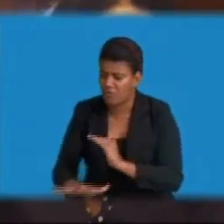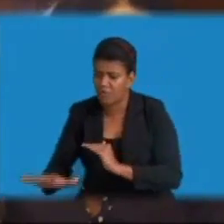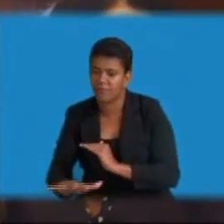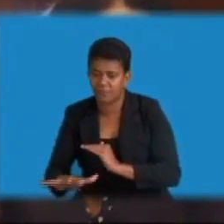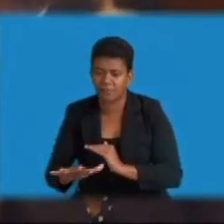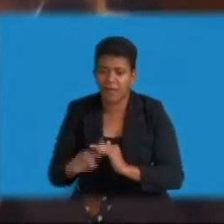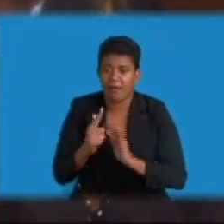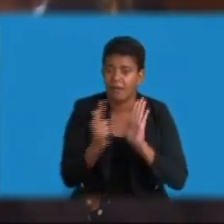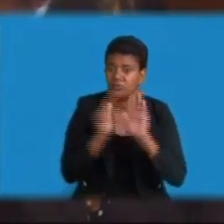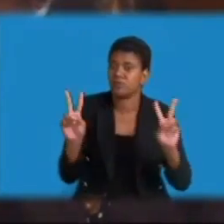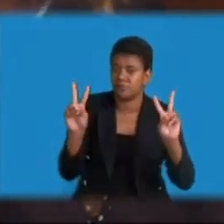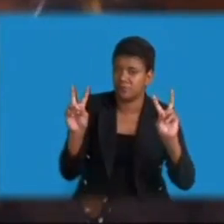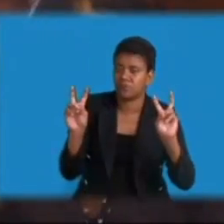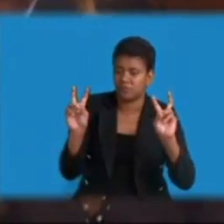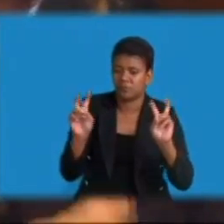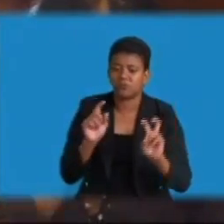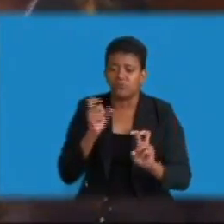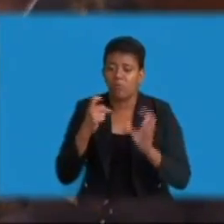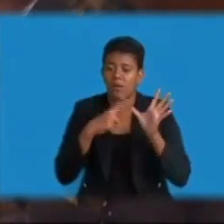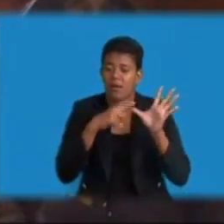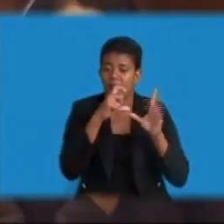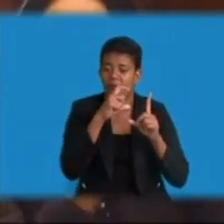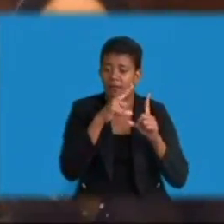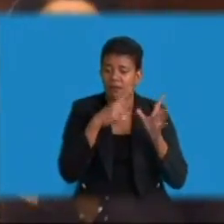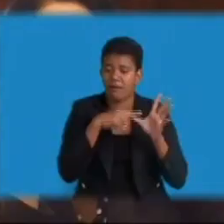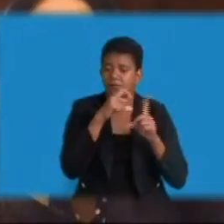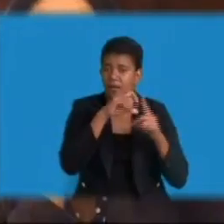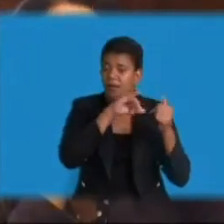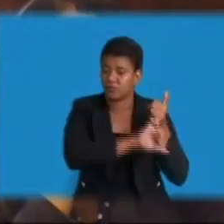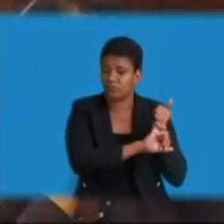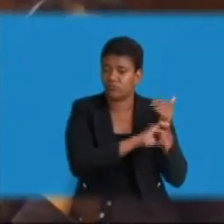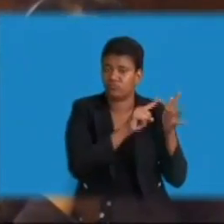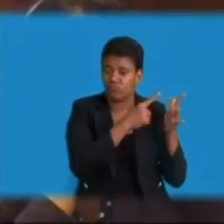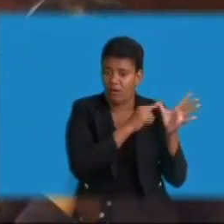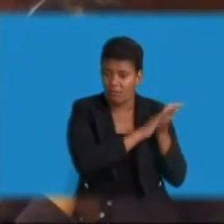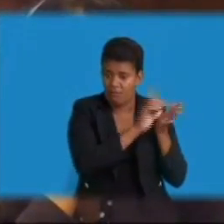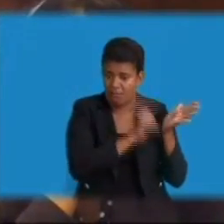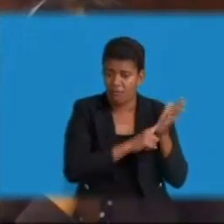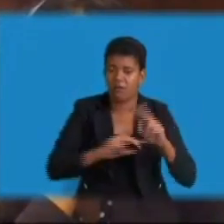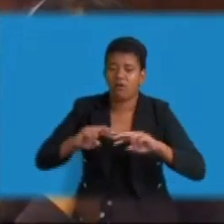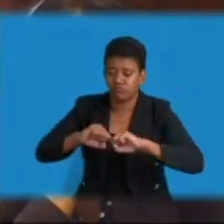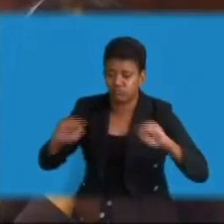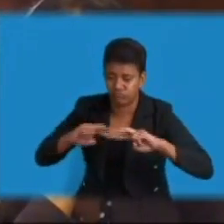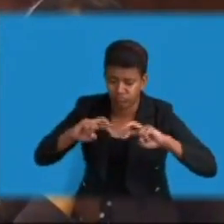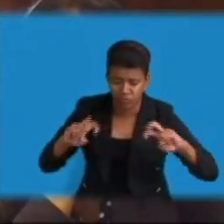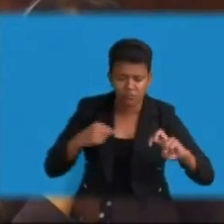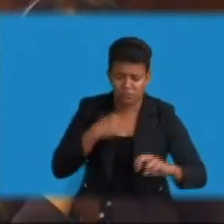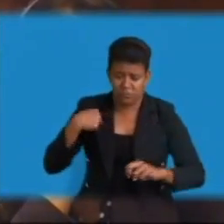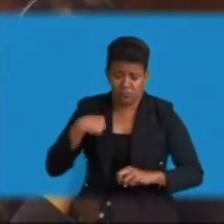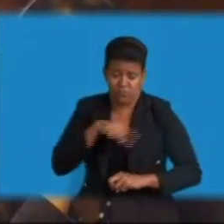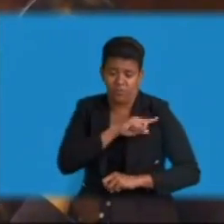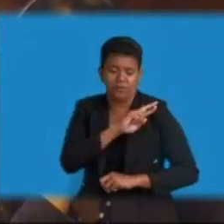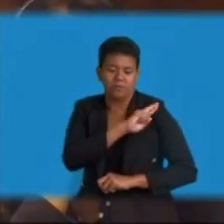Madam Speaker, cadastral surveys, the survey section is also responsible for controls for cadastral and topographic